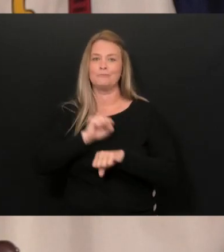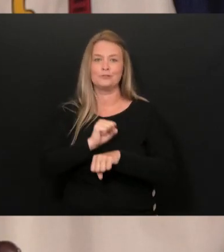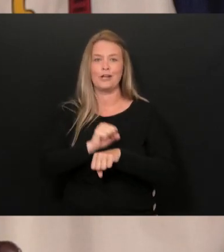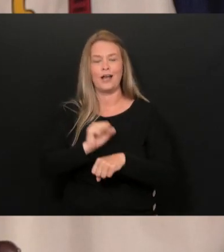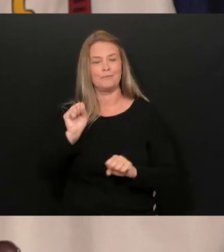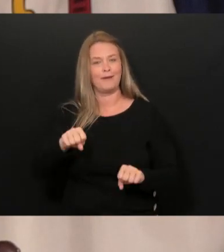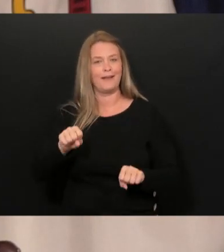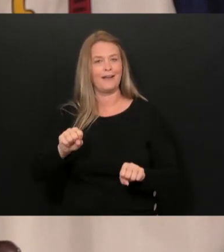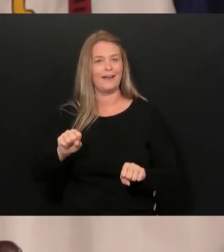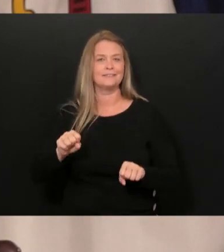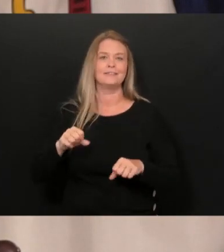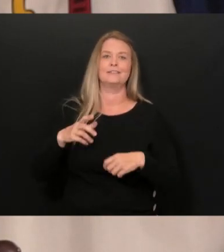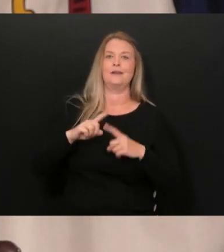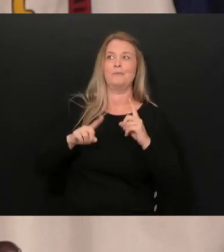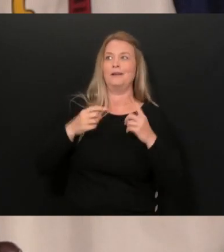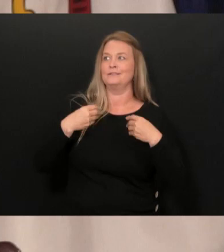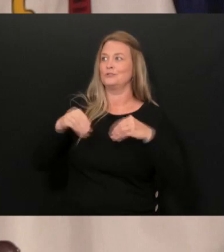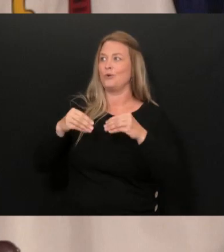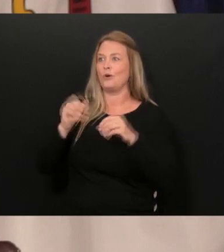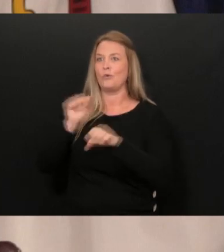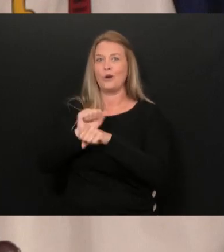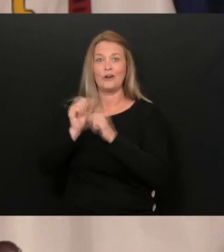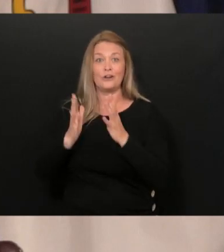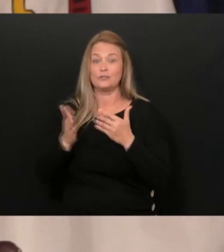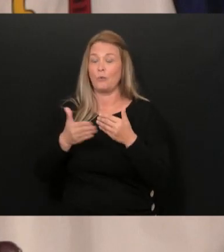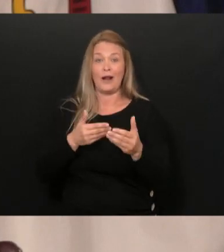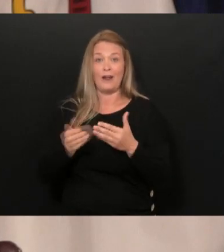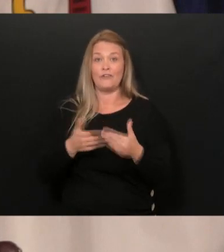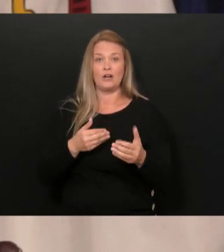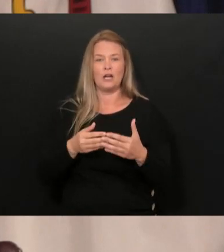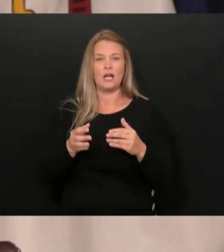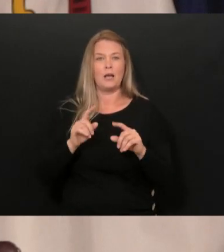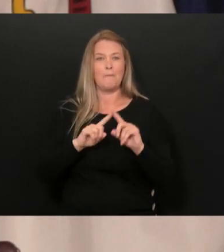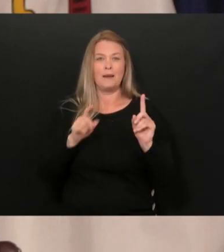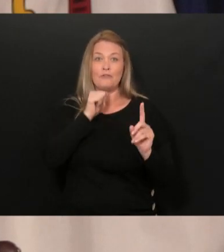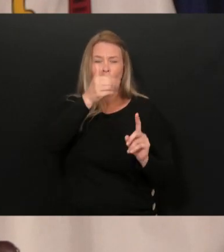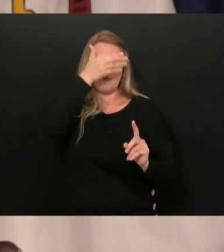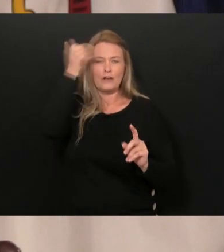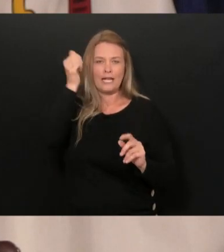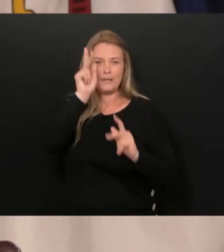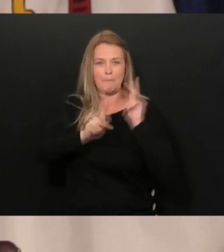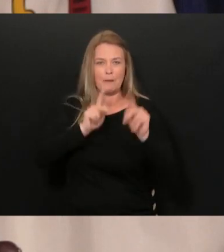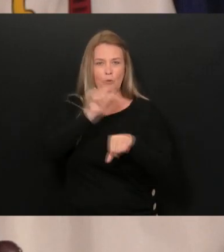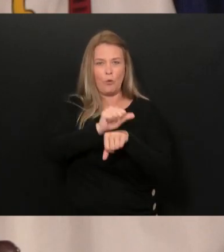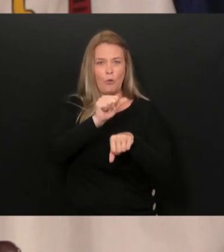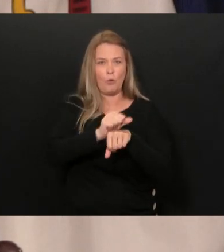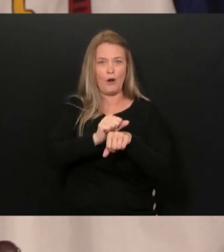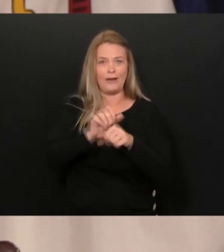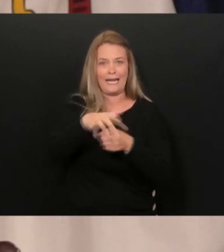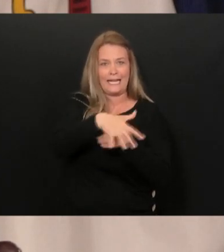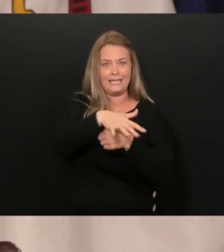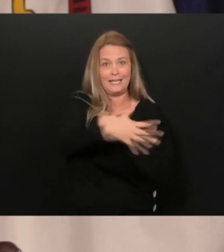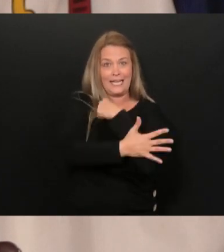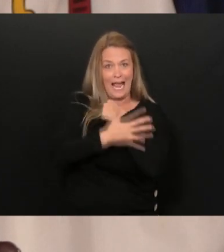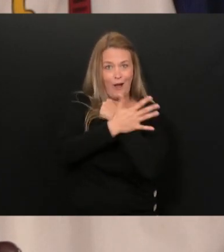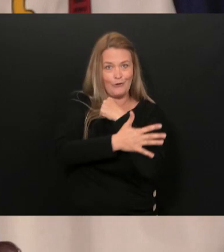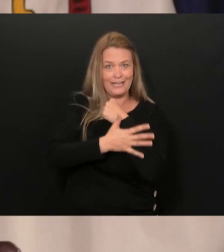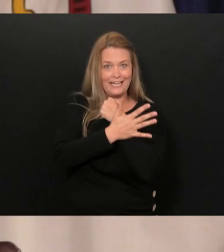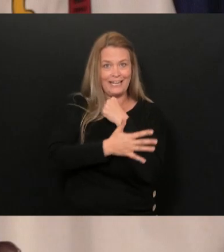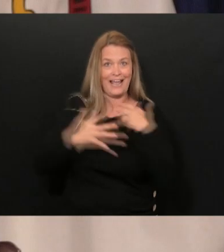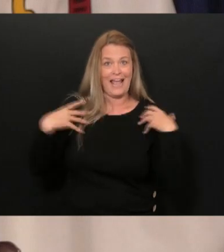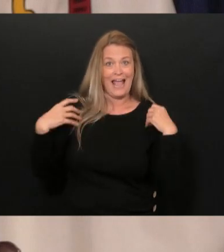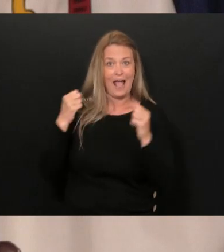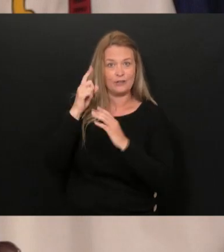they be grocery store workers or whatever. But think about your county health department. Think about the hours that they're going